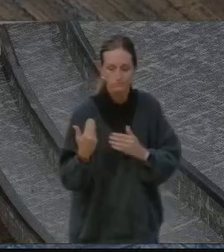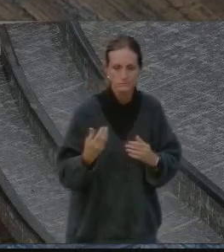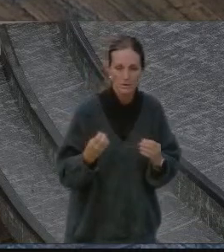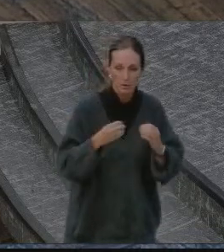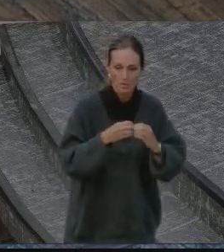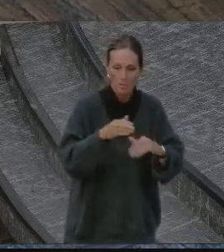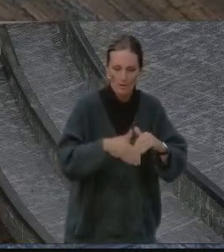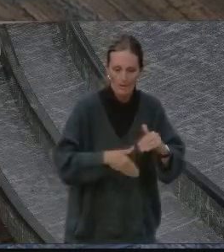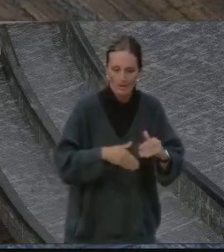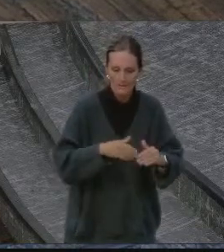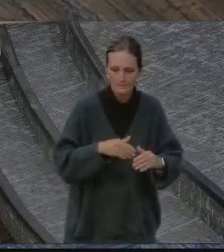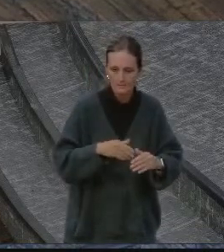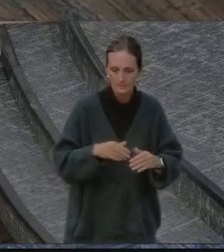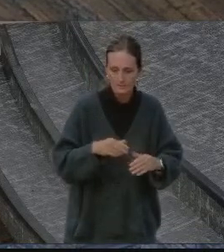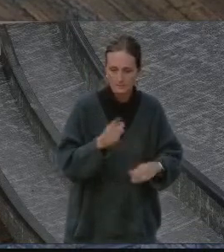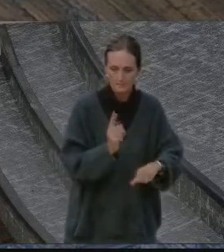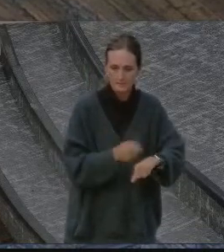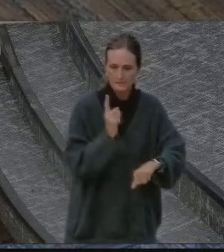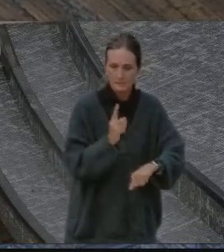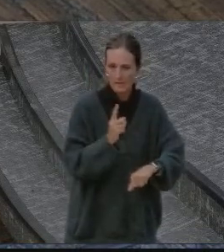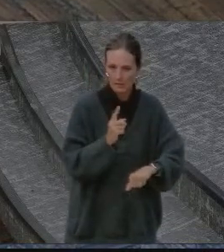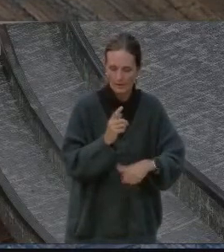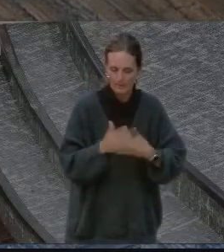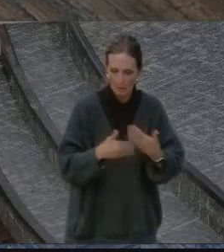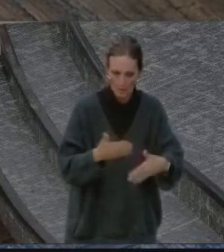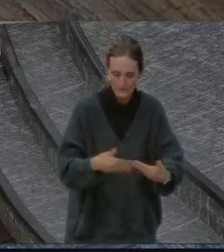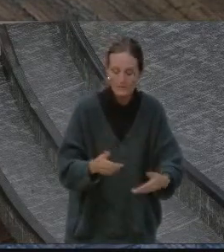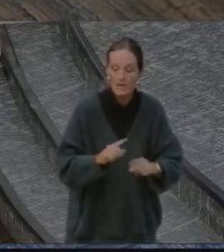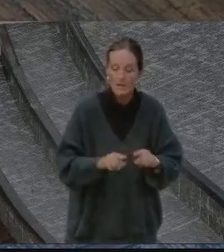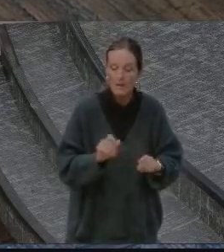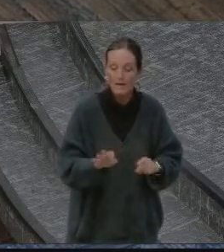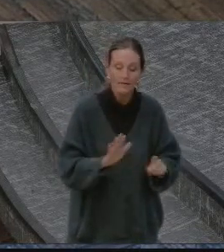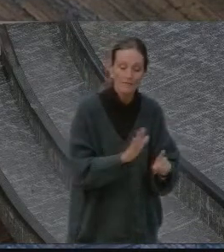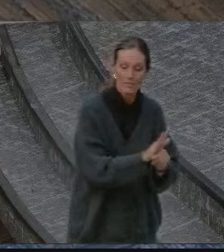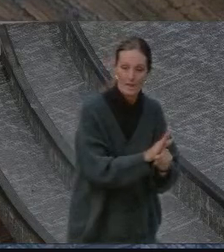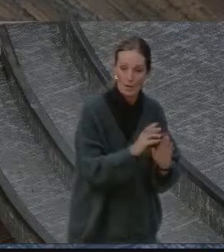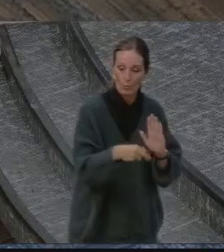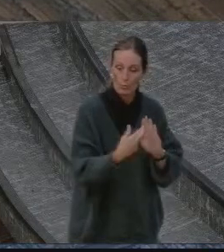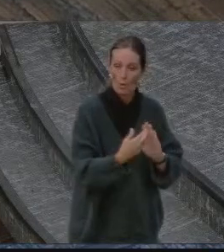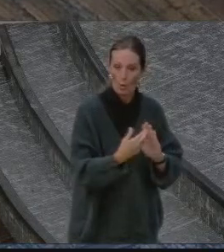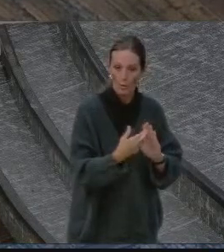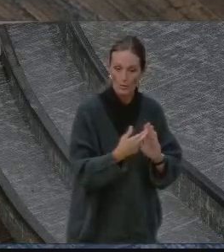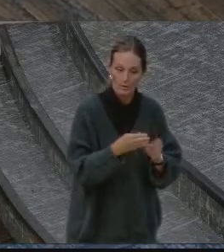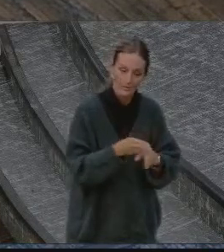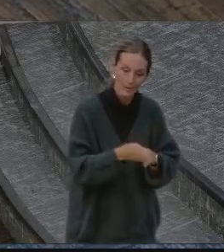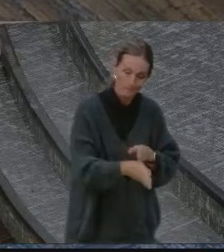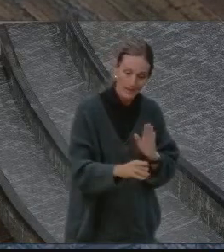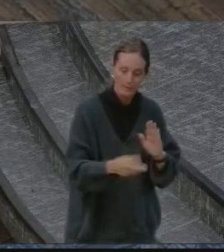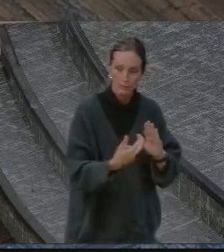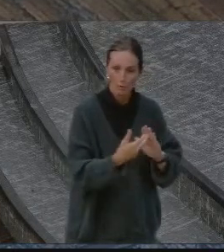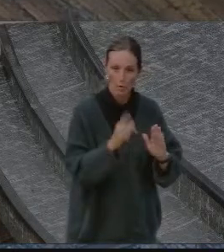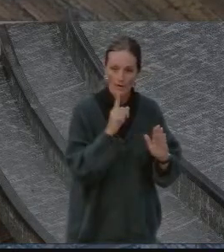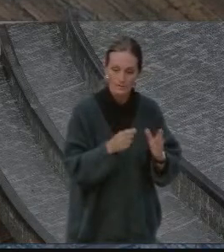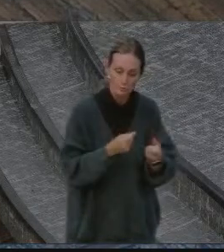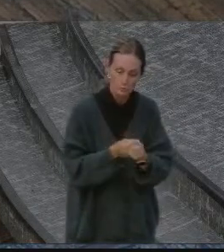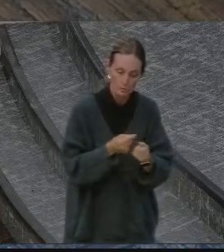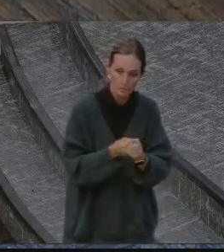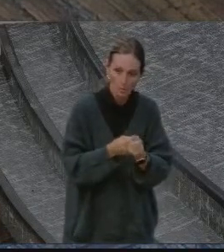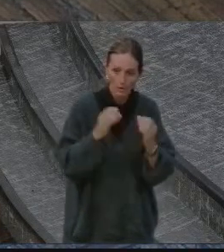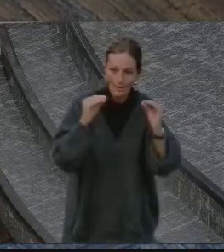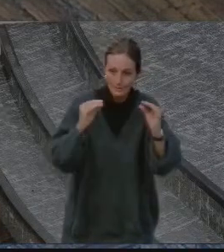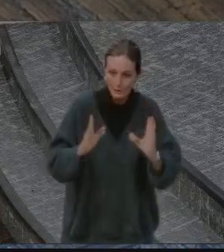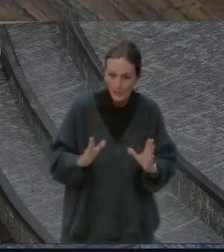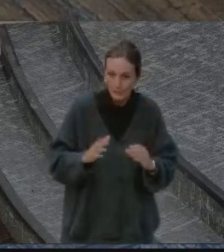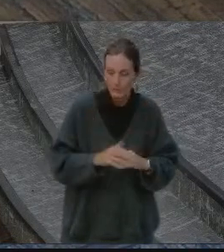disciplinary process, but if their main role is to support educators, then I think perhaps